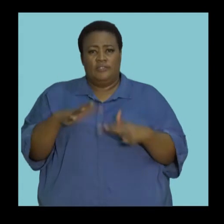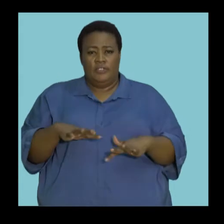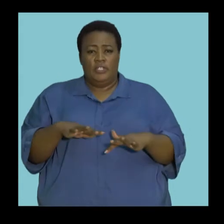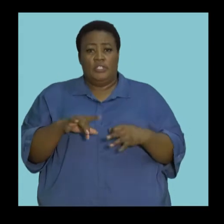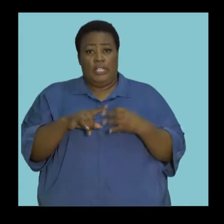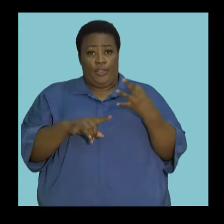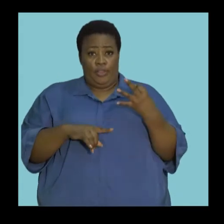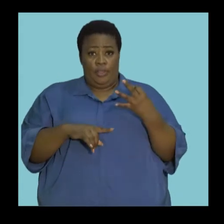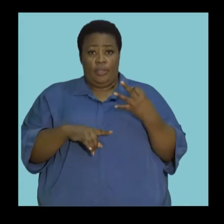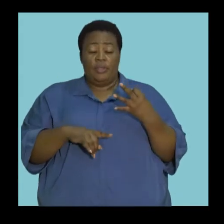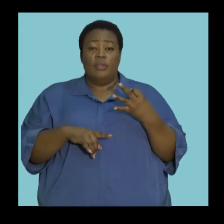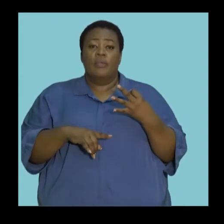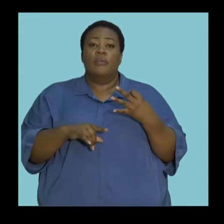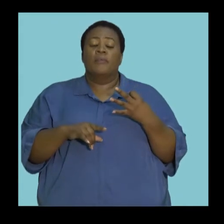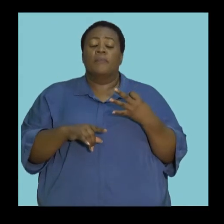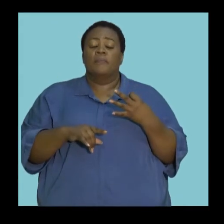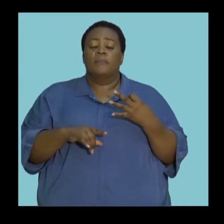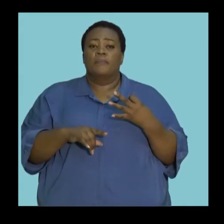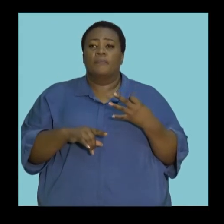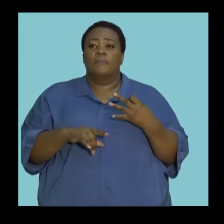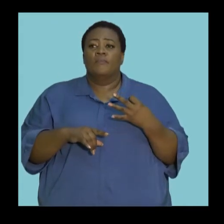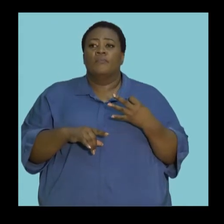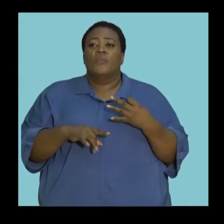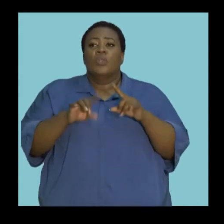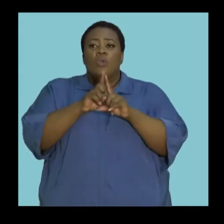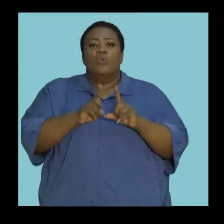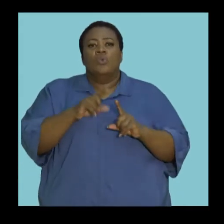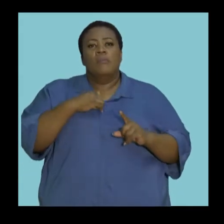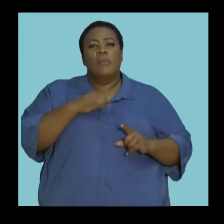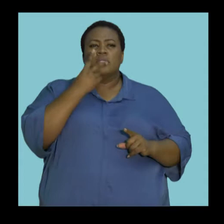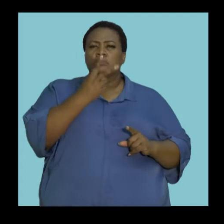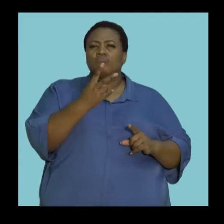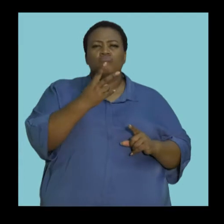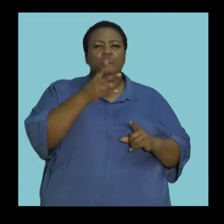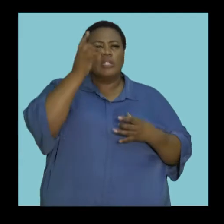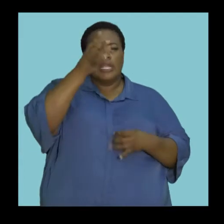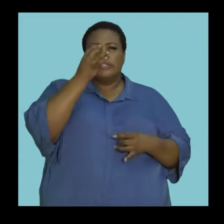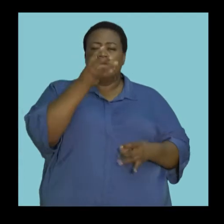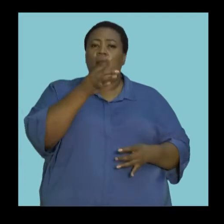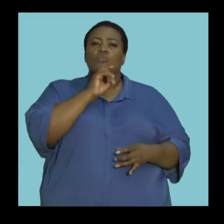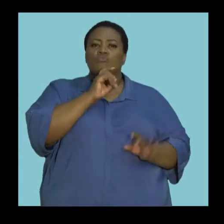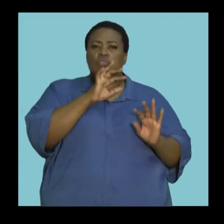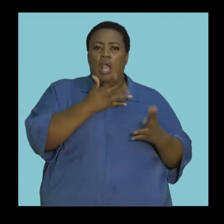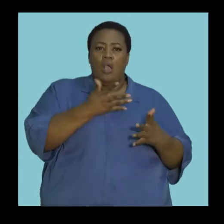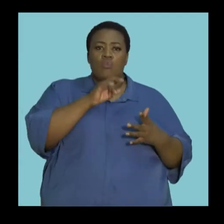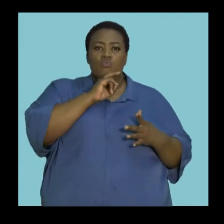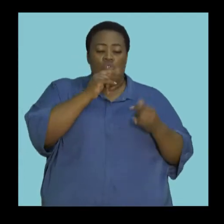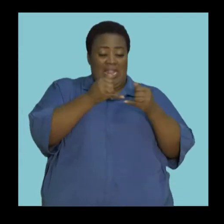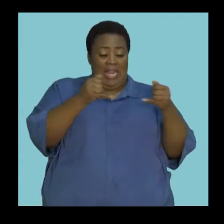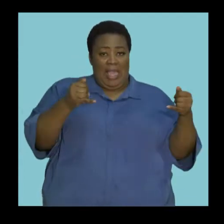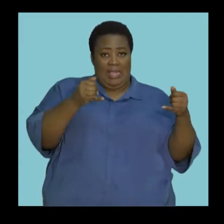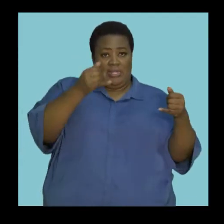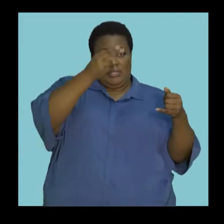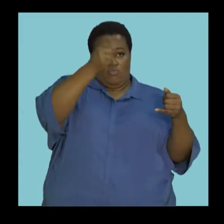about these as we get into the lesson. We also need to look at how data is represented using line graphs,